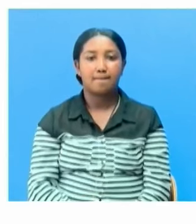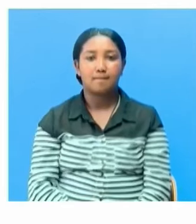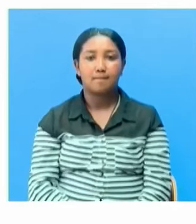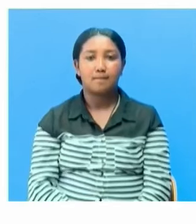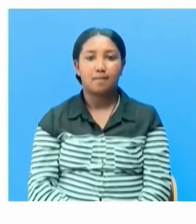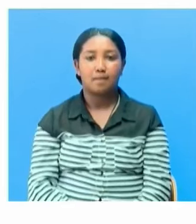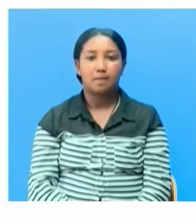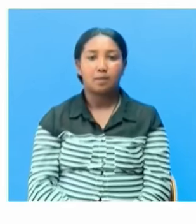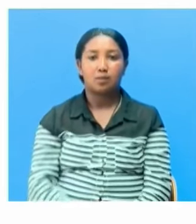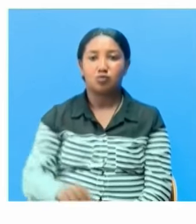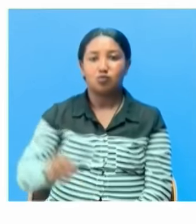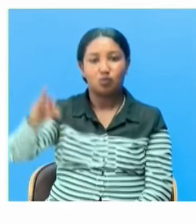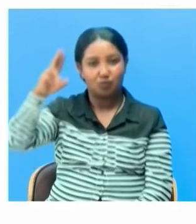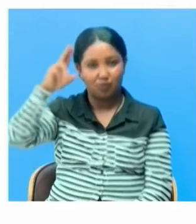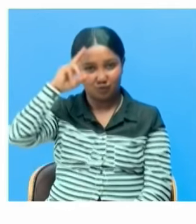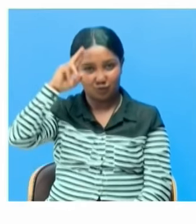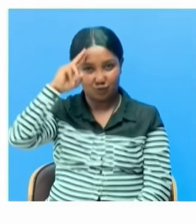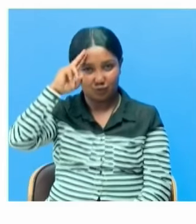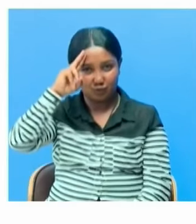as Ujulu.